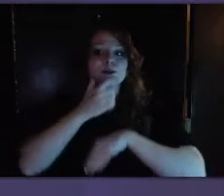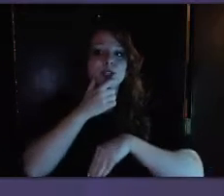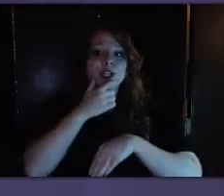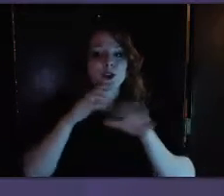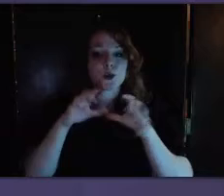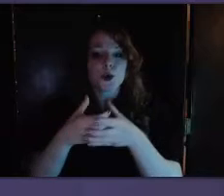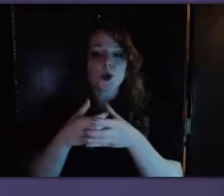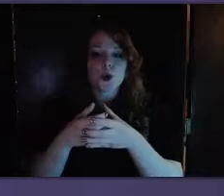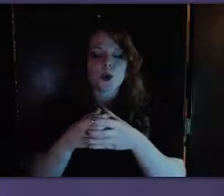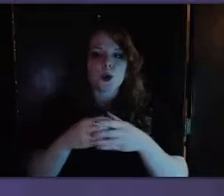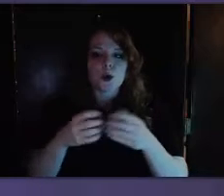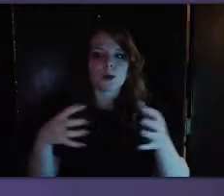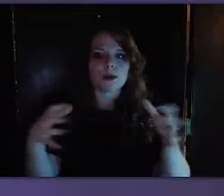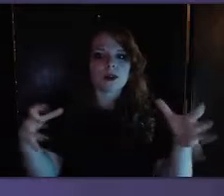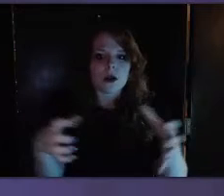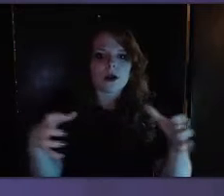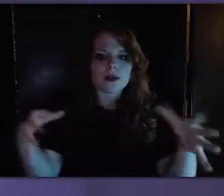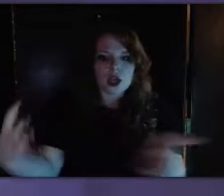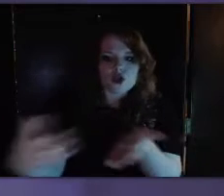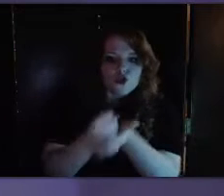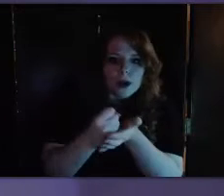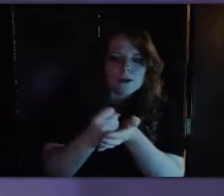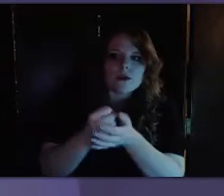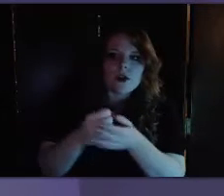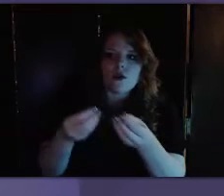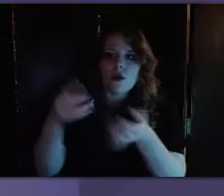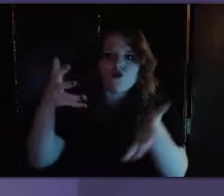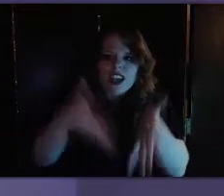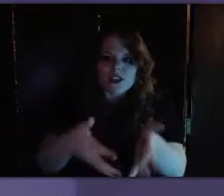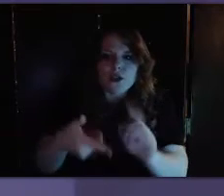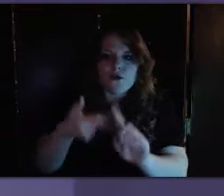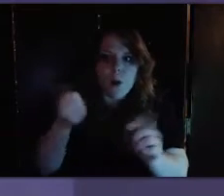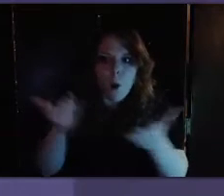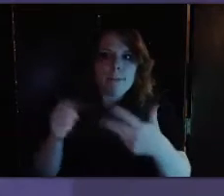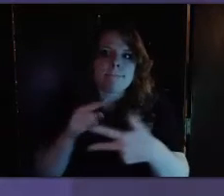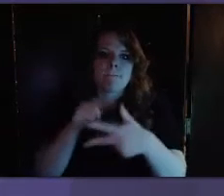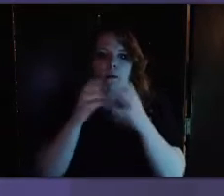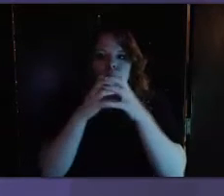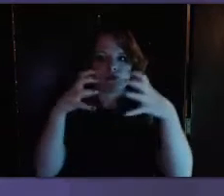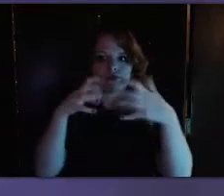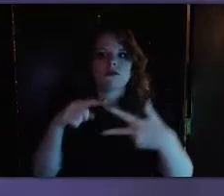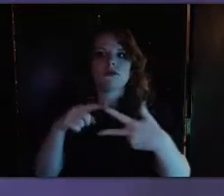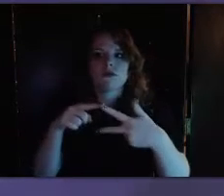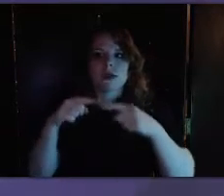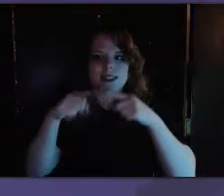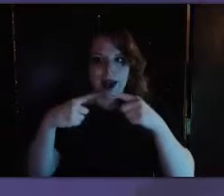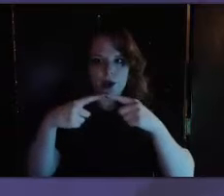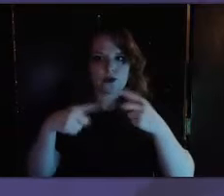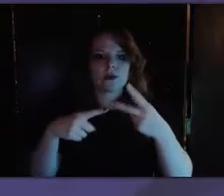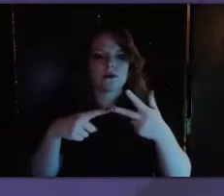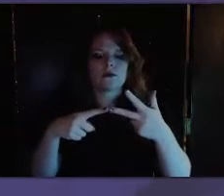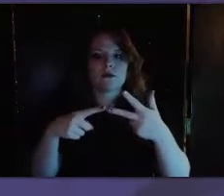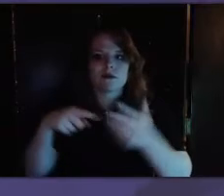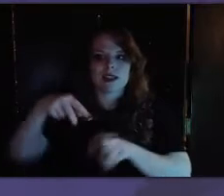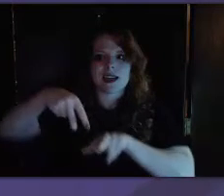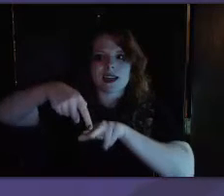attracts and collects worn residue from A, balloons, B, tires, or